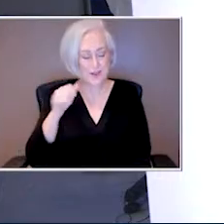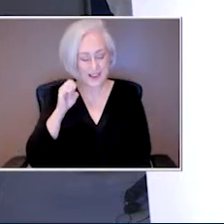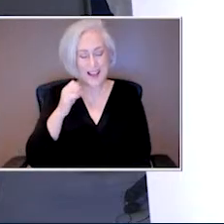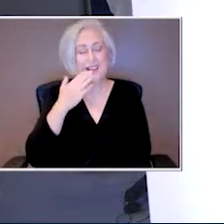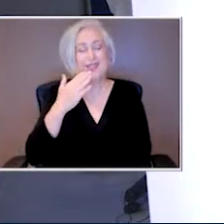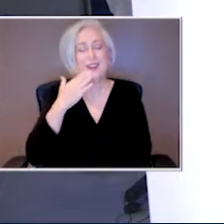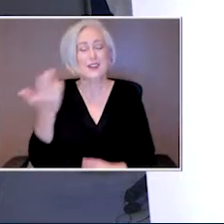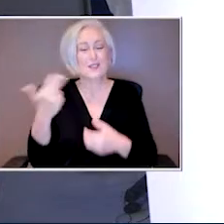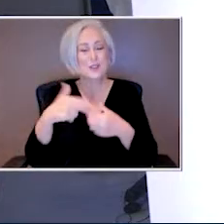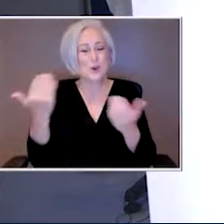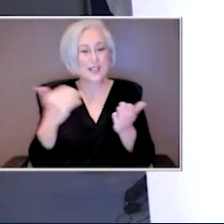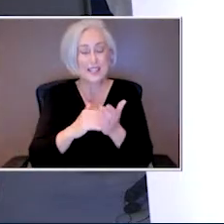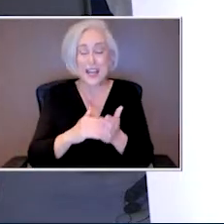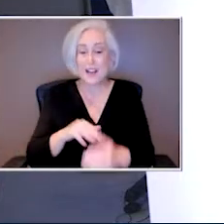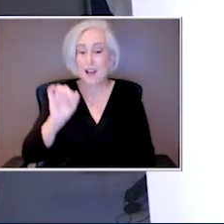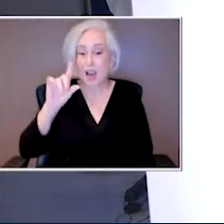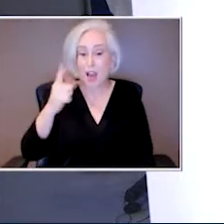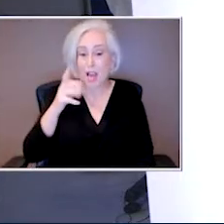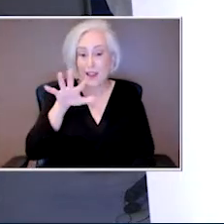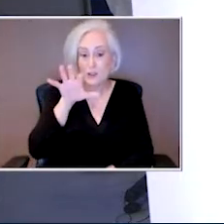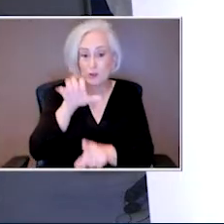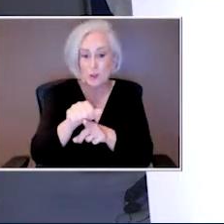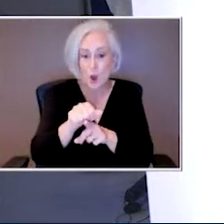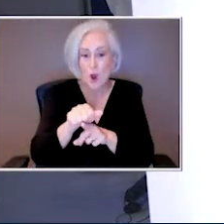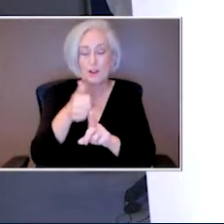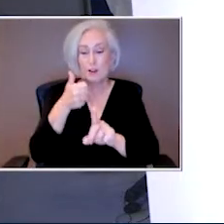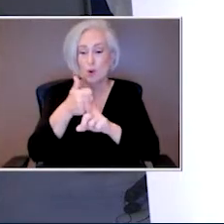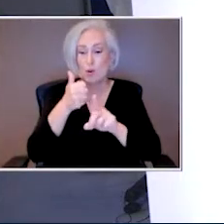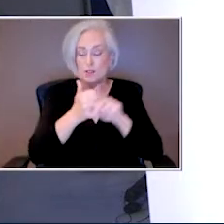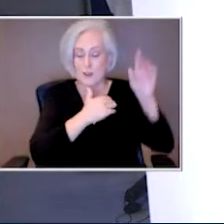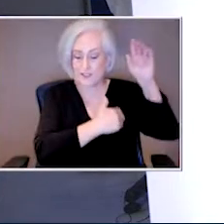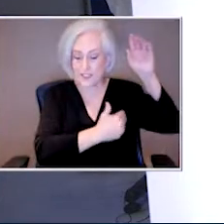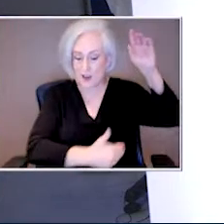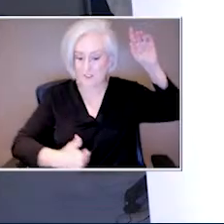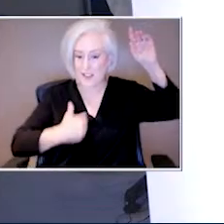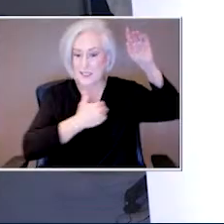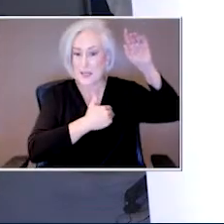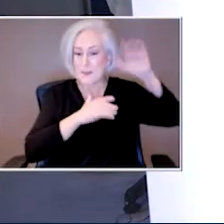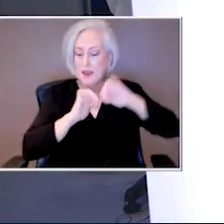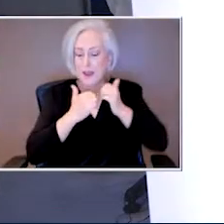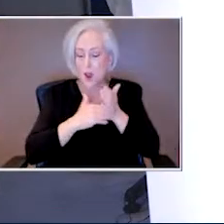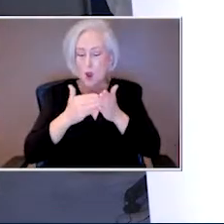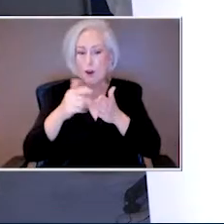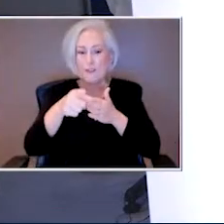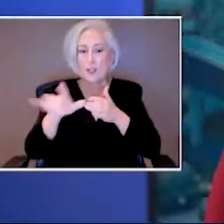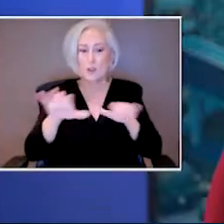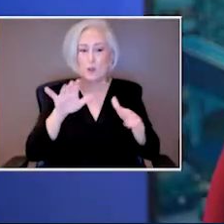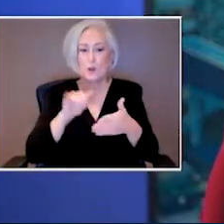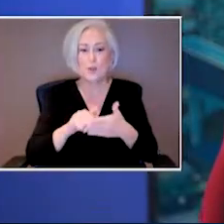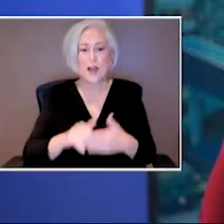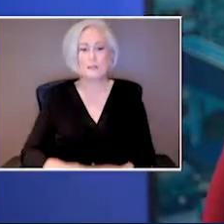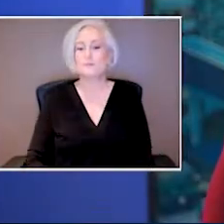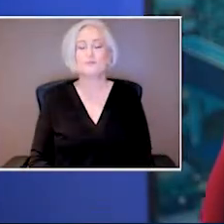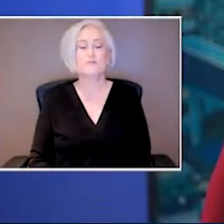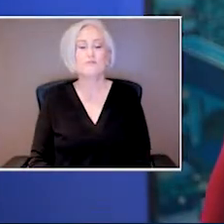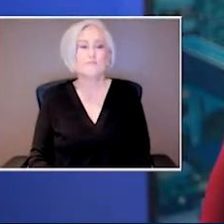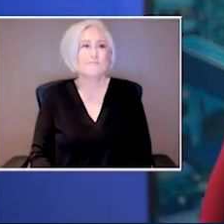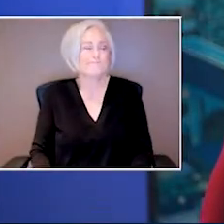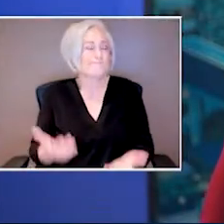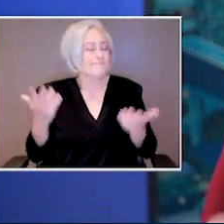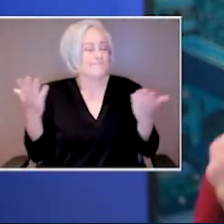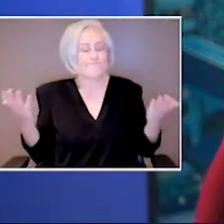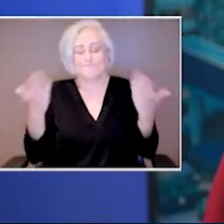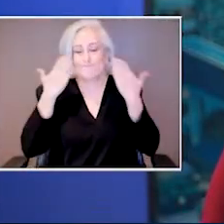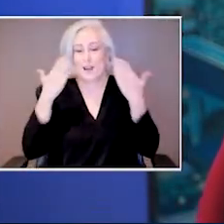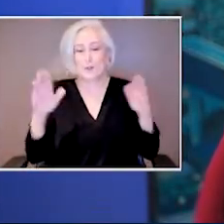know you caught this with a self-exam. How often were you doing these self-checks? You know, I can't say how often that I was probably